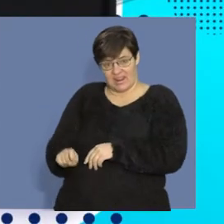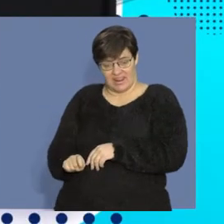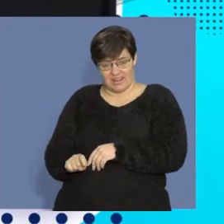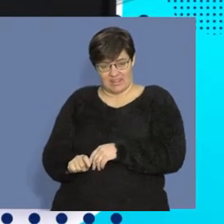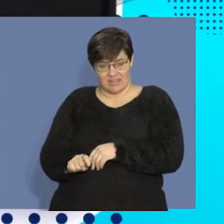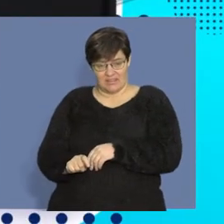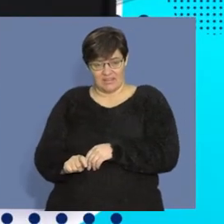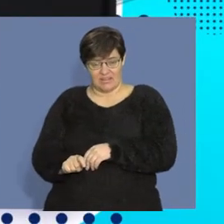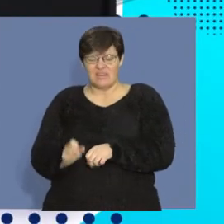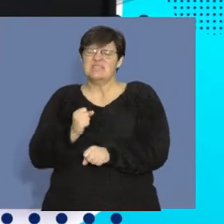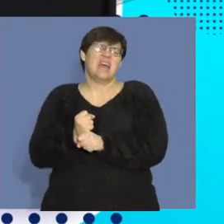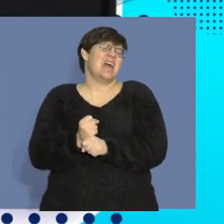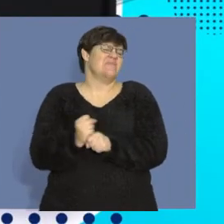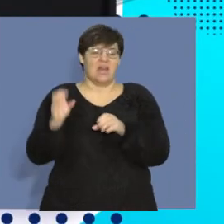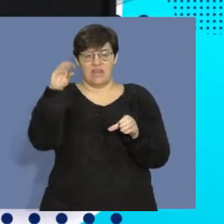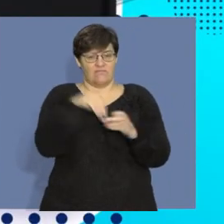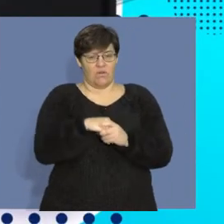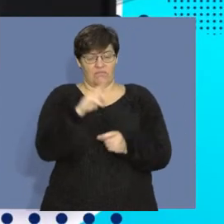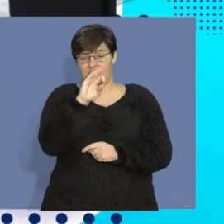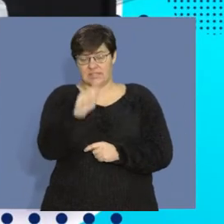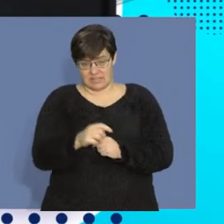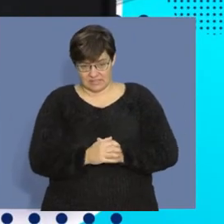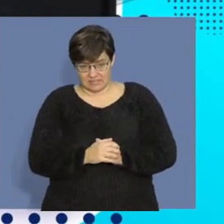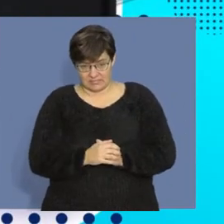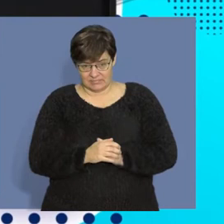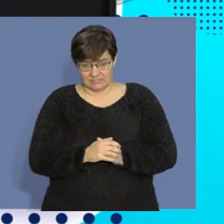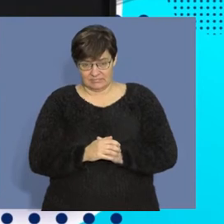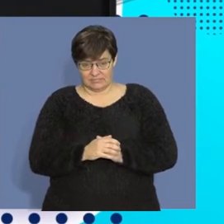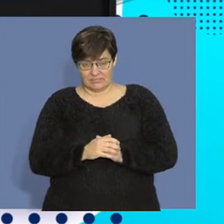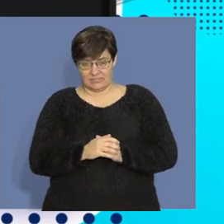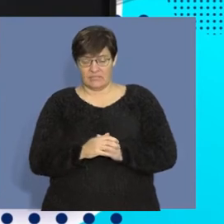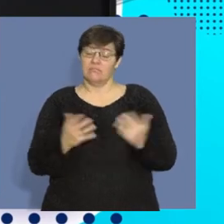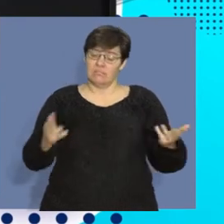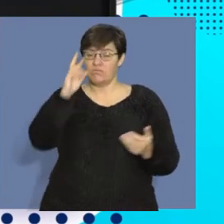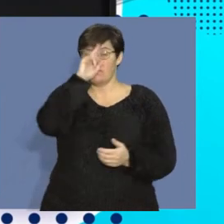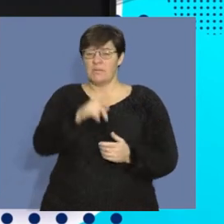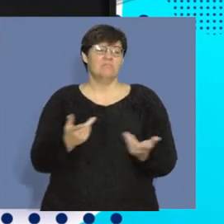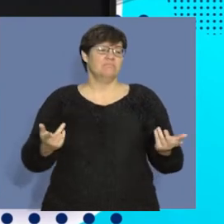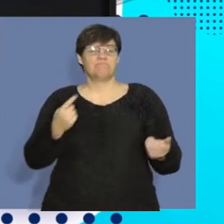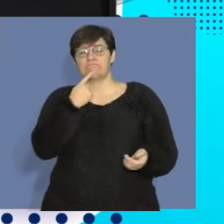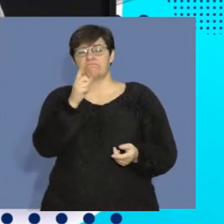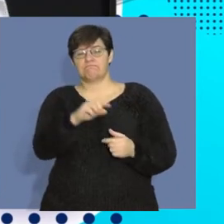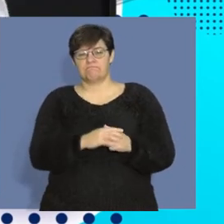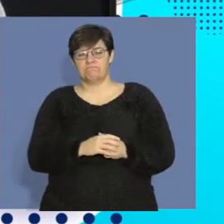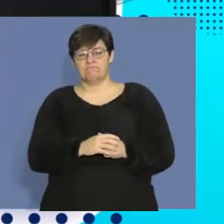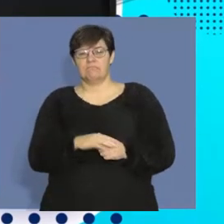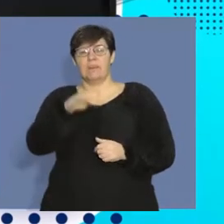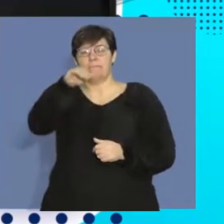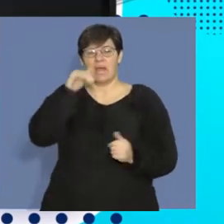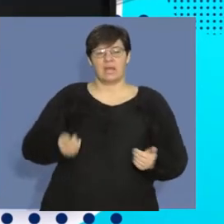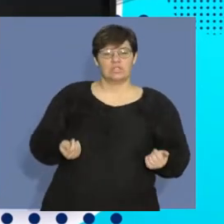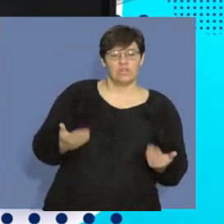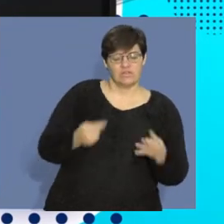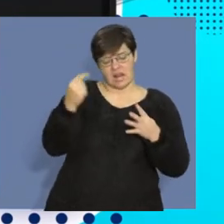will never ever have VAT levied on that particular expense. Remember, we spoke about bank services,